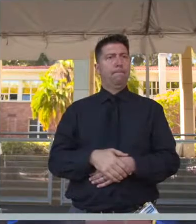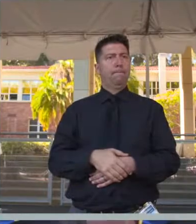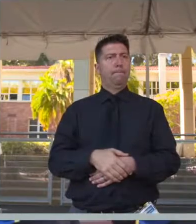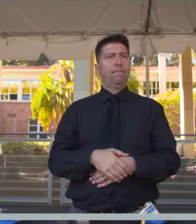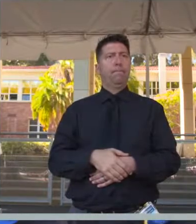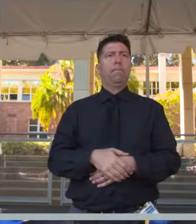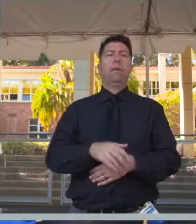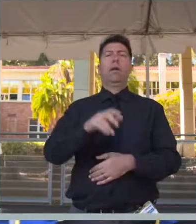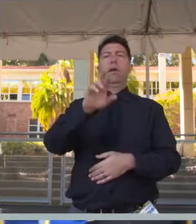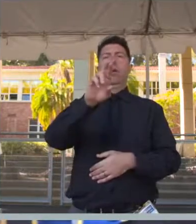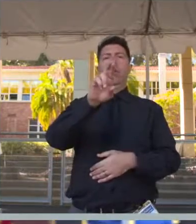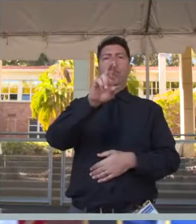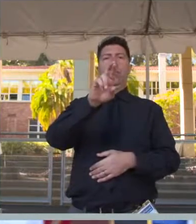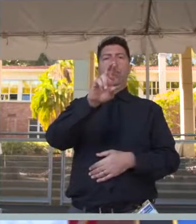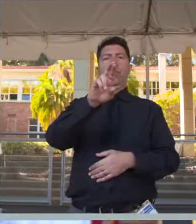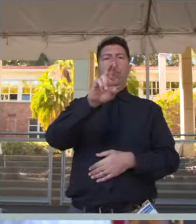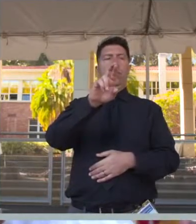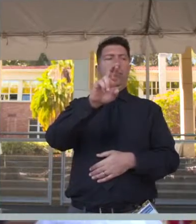Riella Ann Pop.